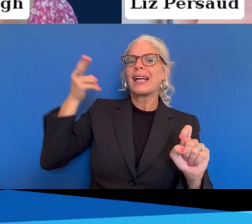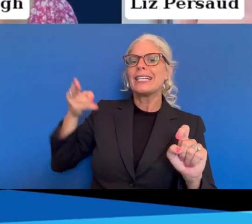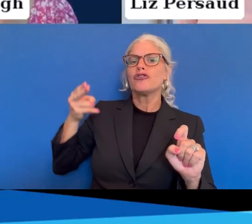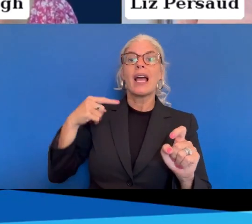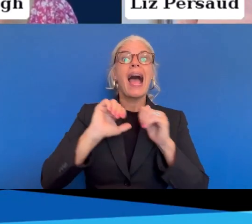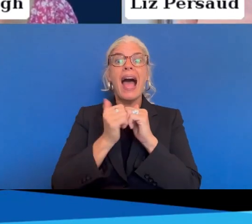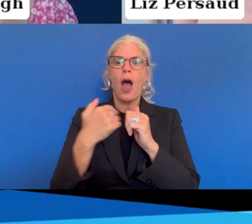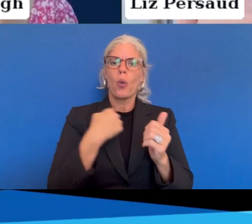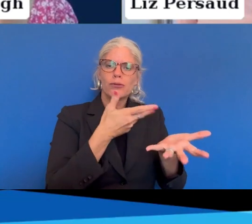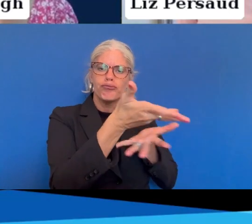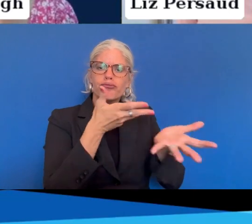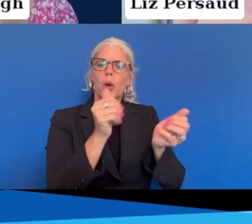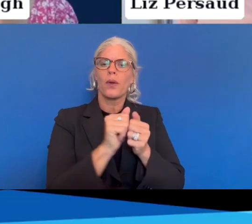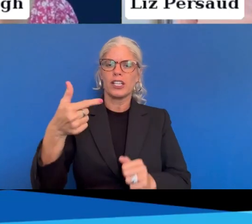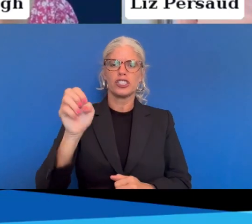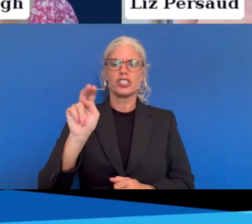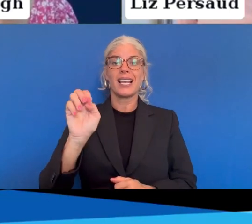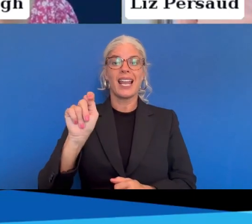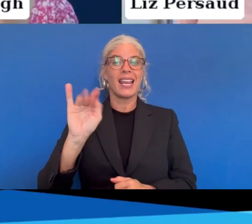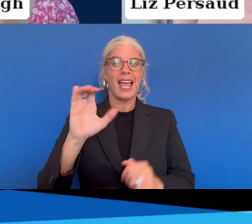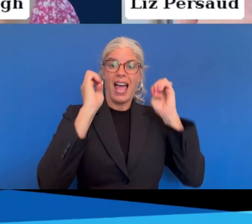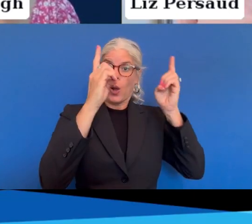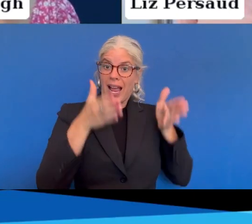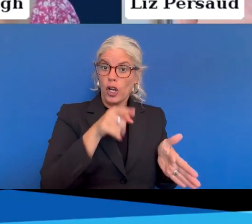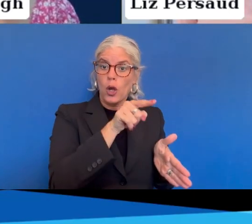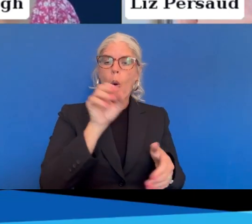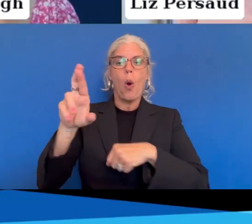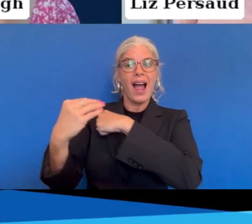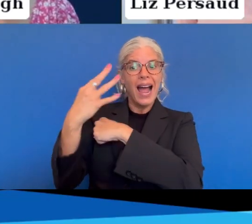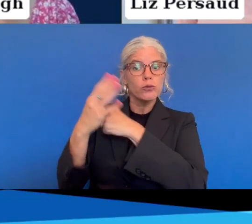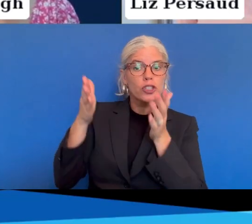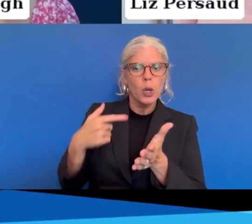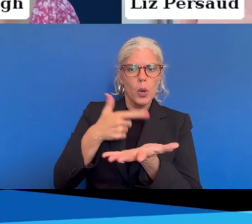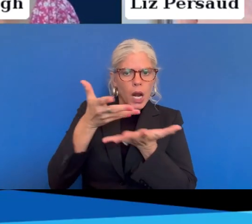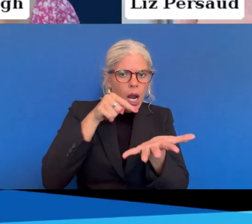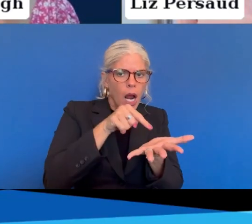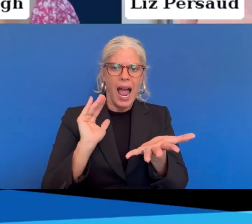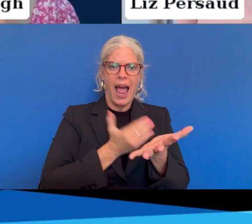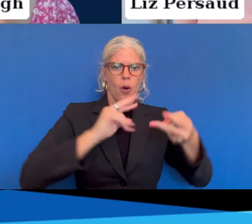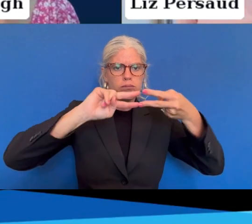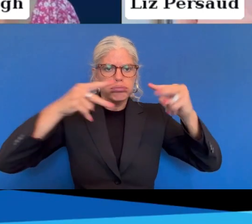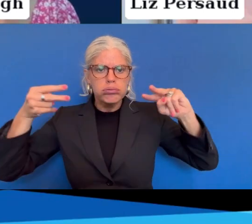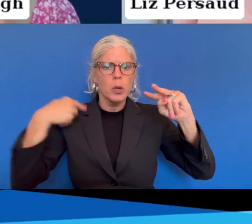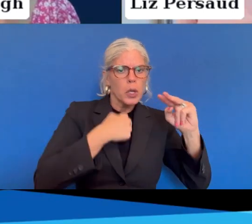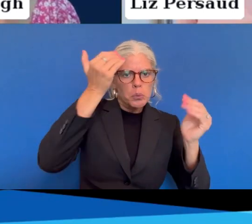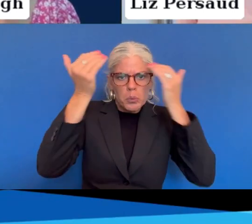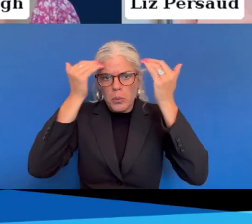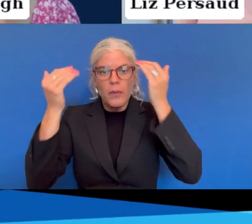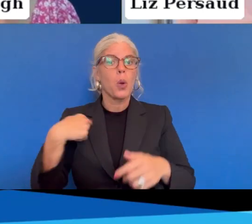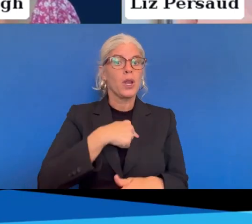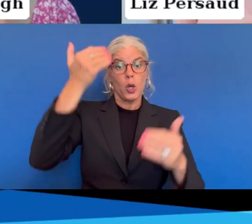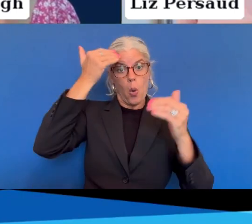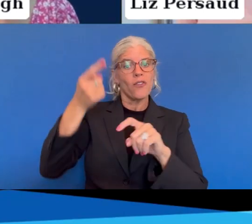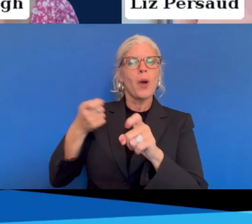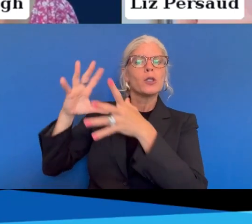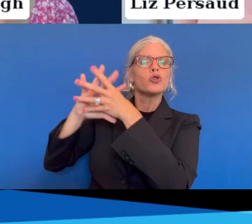know more about our history by talking with a genetic educator or counselor if we've needed to, or we've known from our storytelling in our family that we